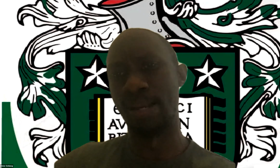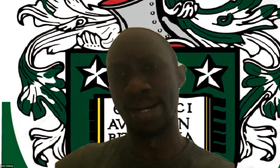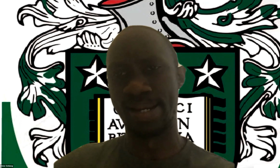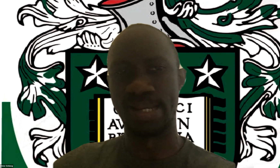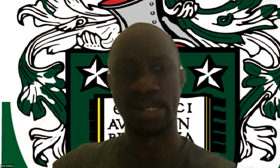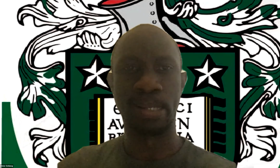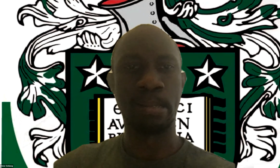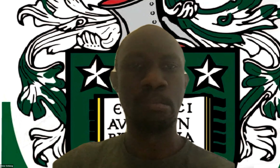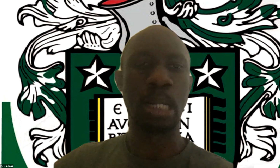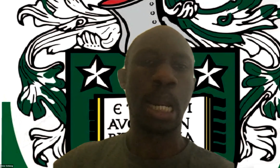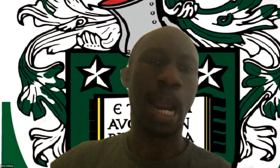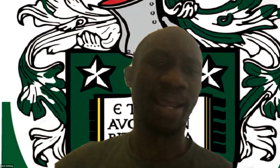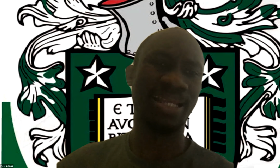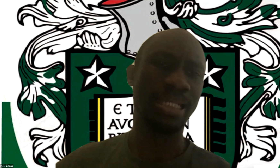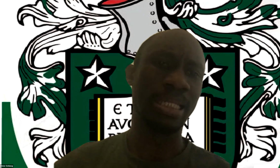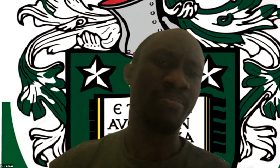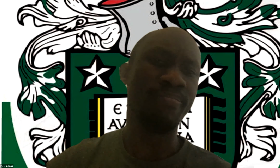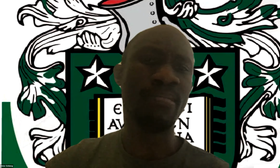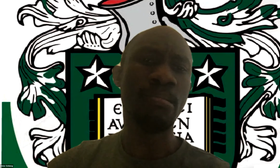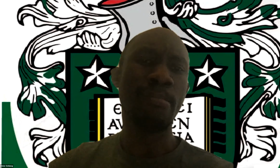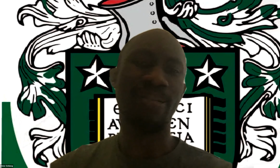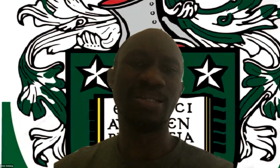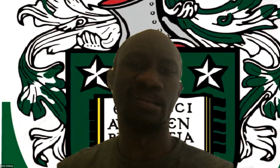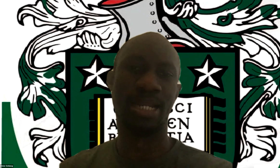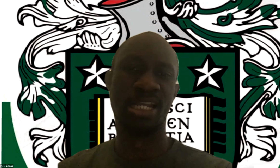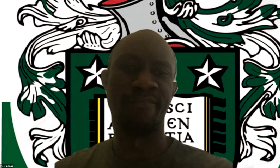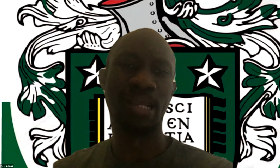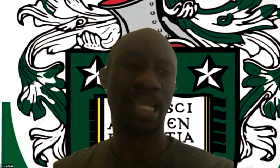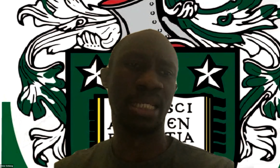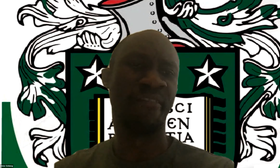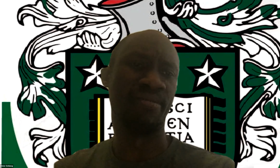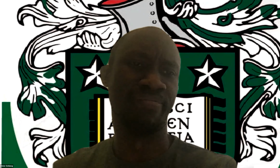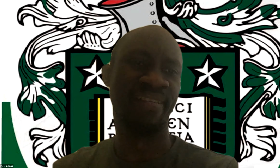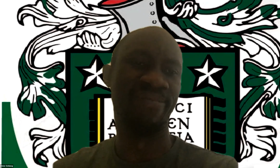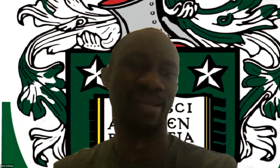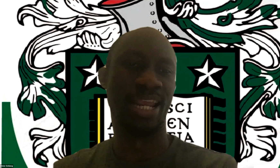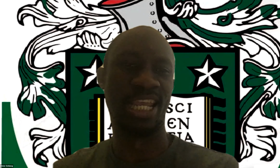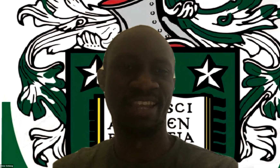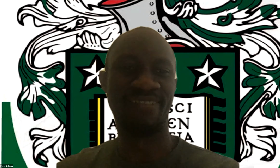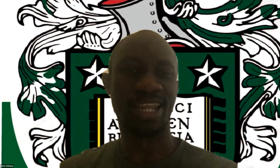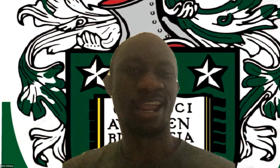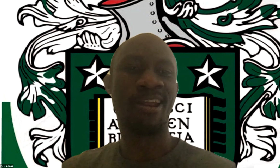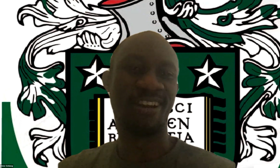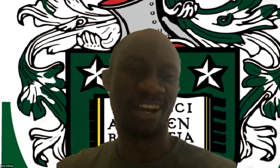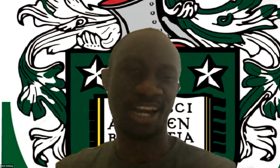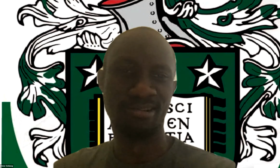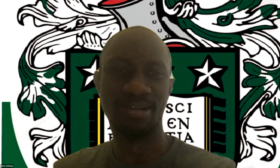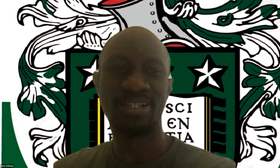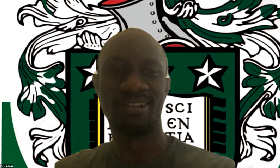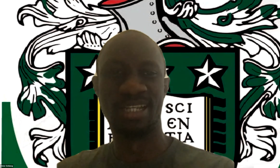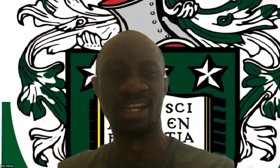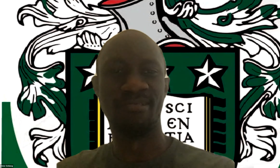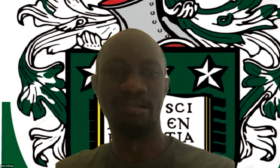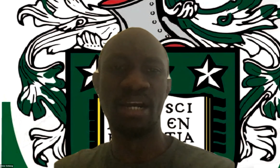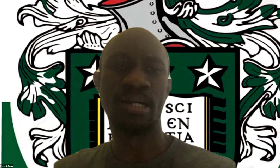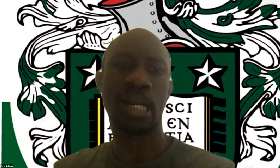labor market, as persons with disabilities have to pay for the disability-related costs